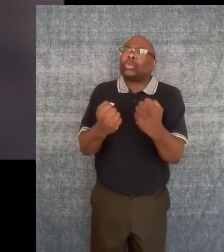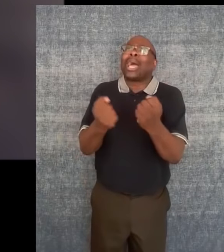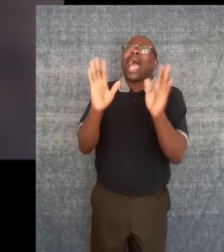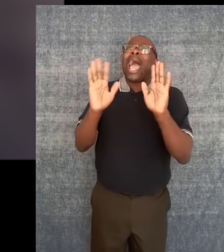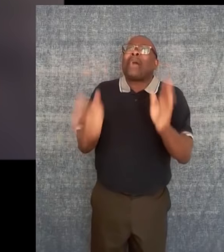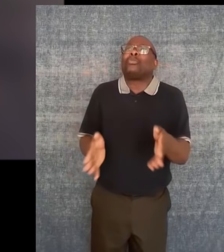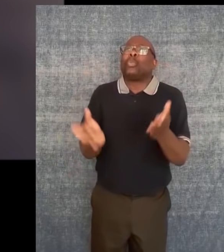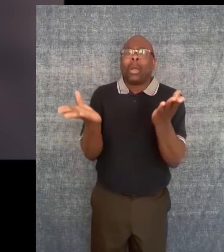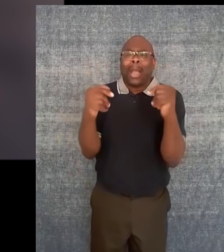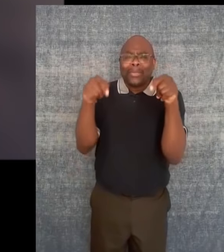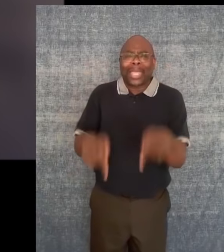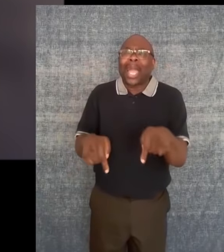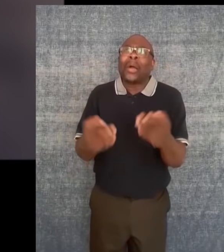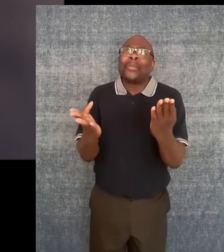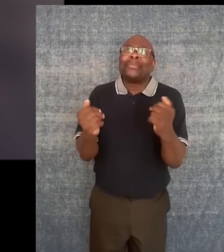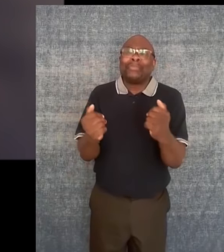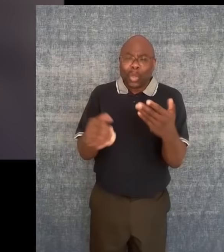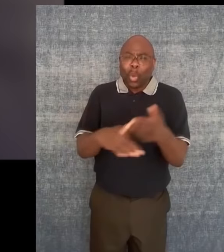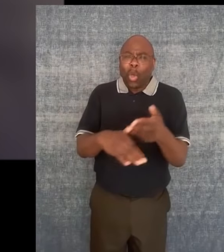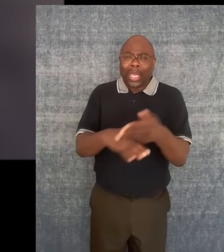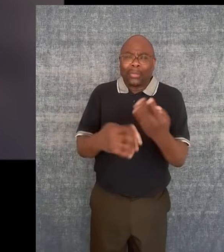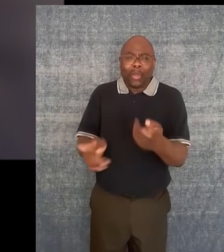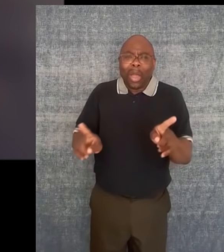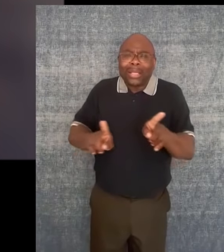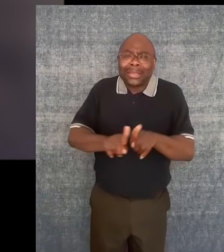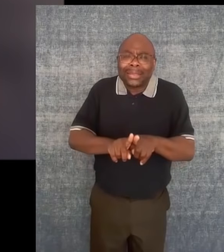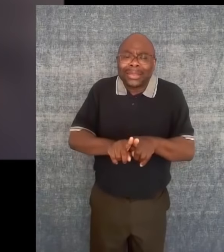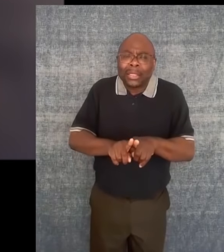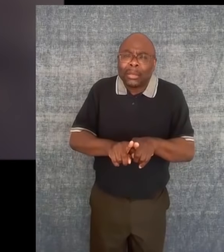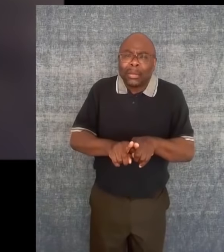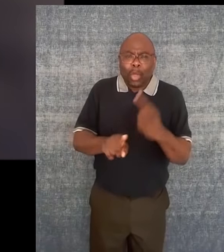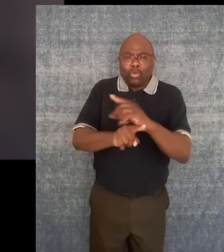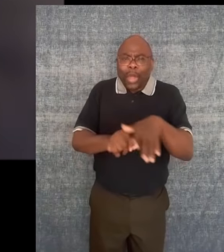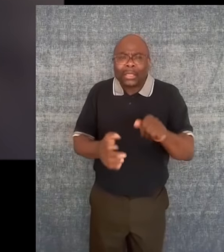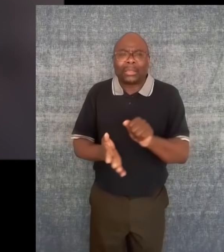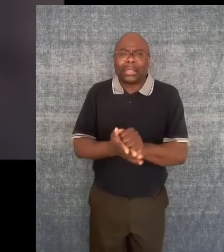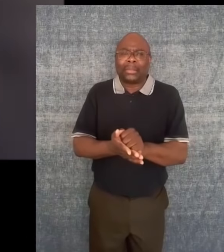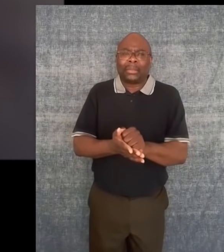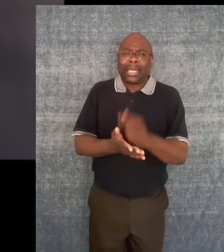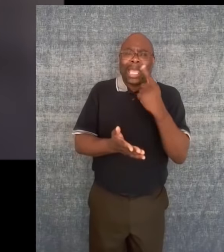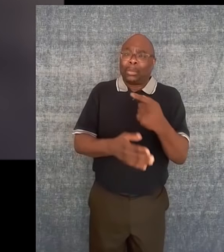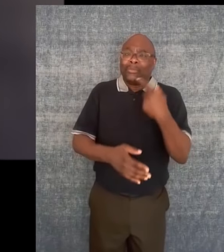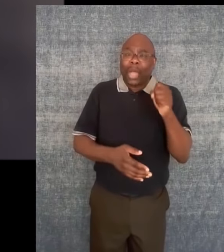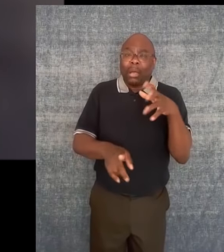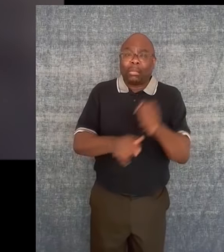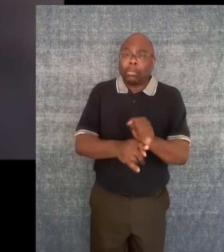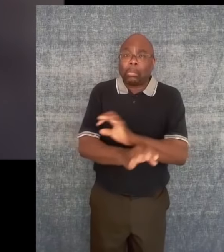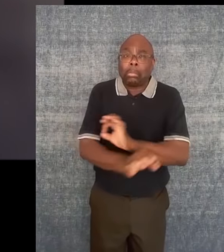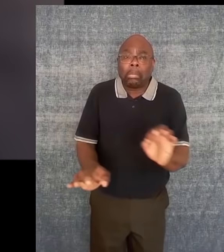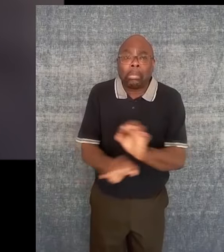come down. They're not working for us. No righteousness can be found.